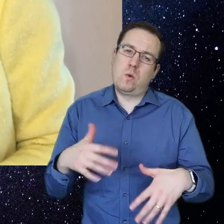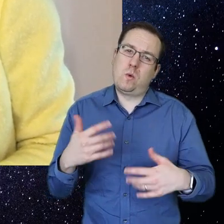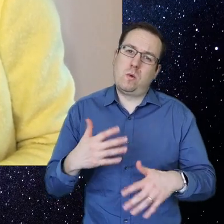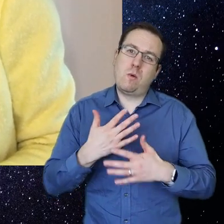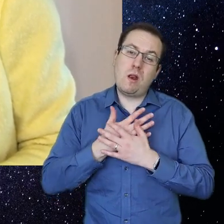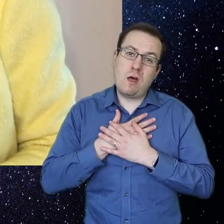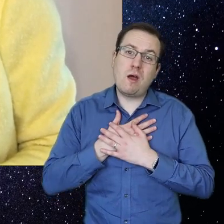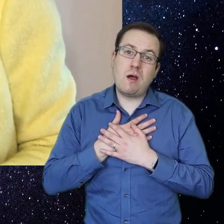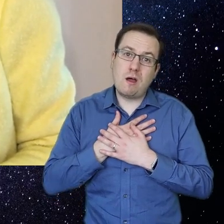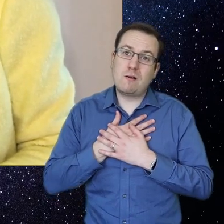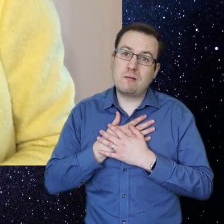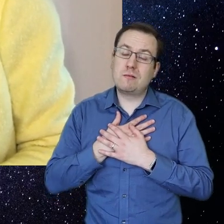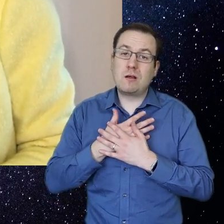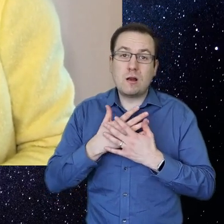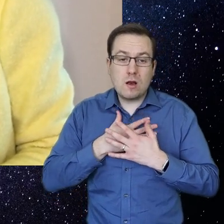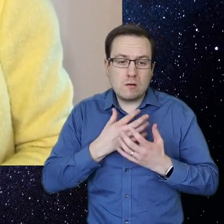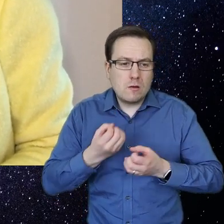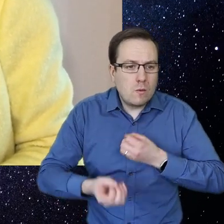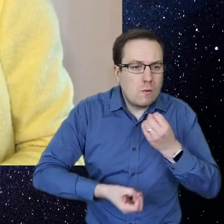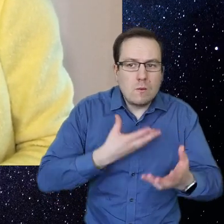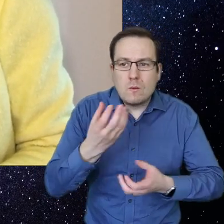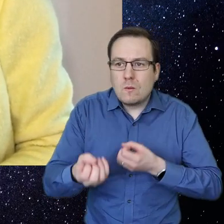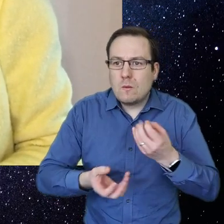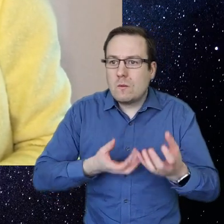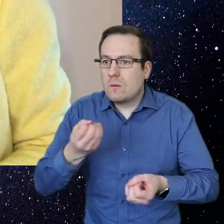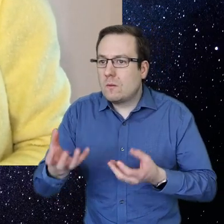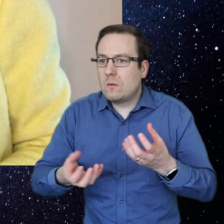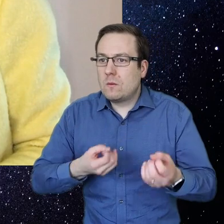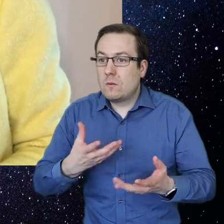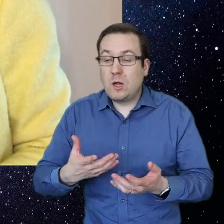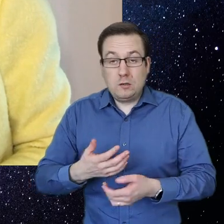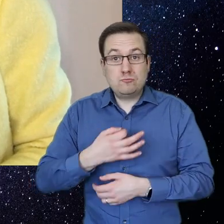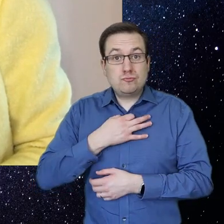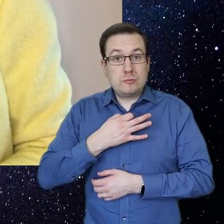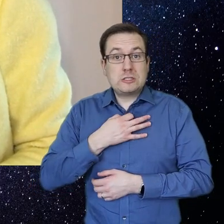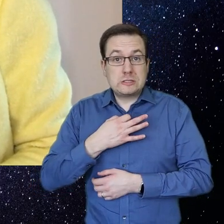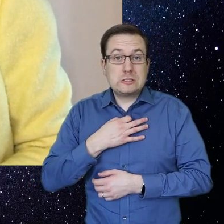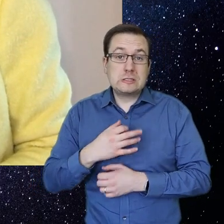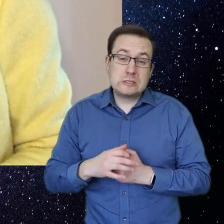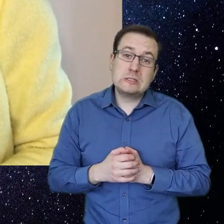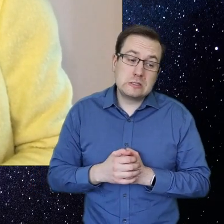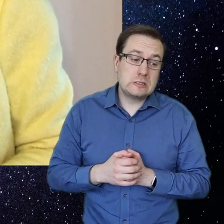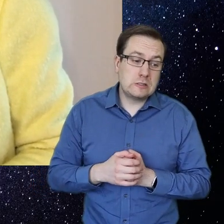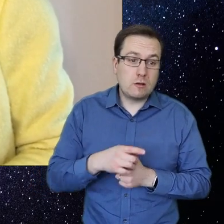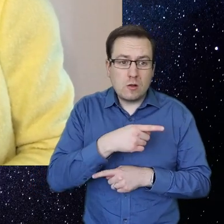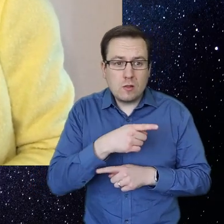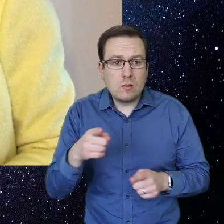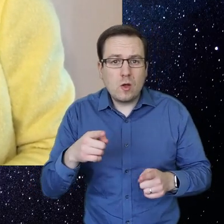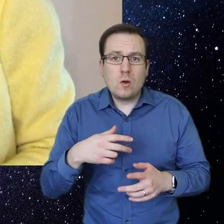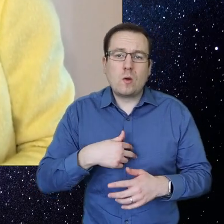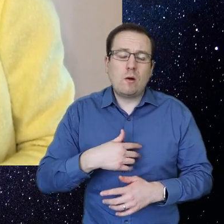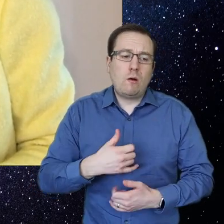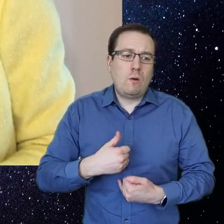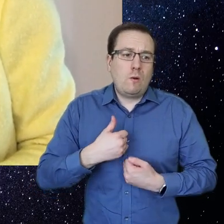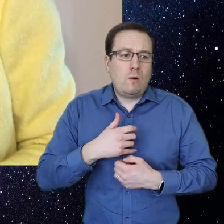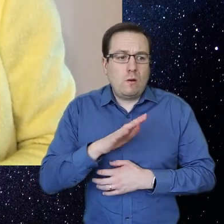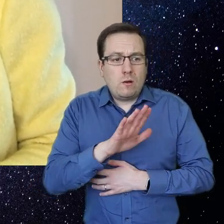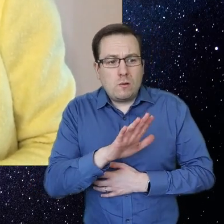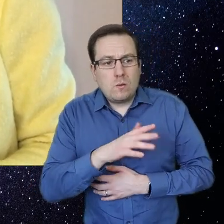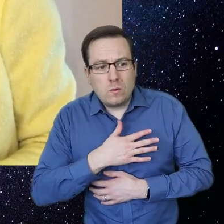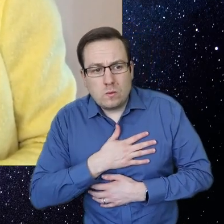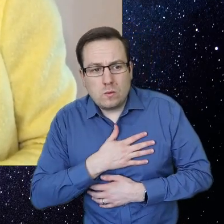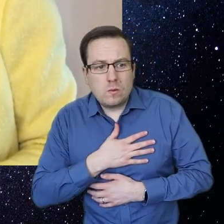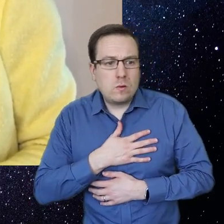in action, redistribution of resources and risks, solidarity with those most exposed to